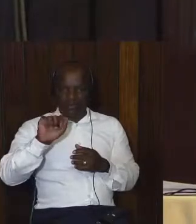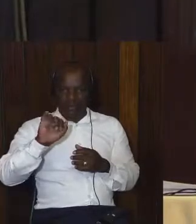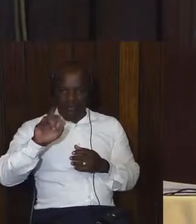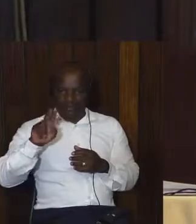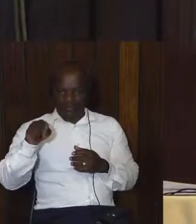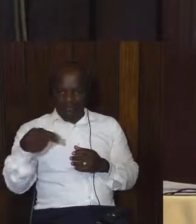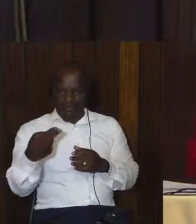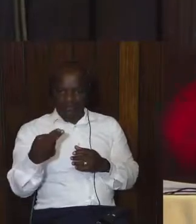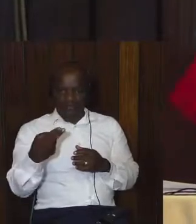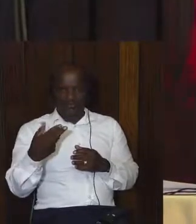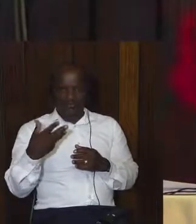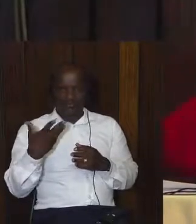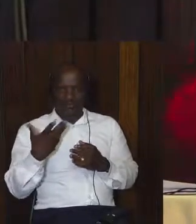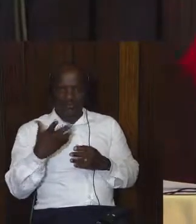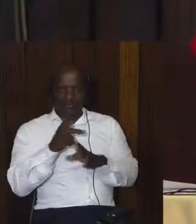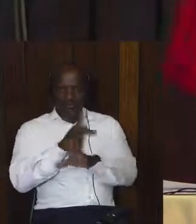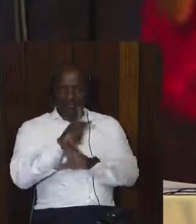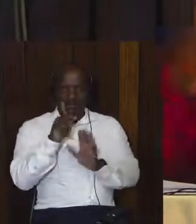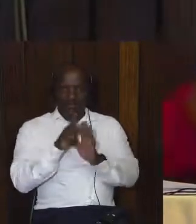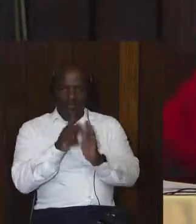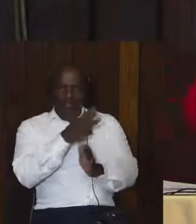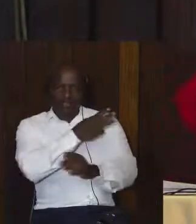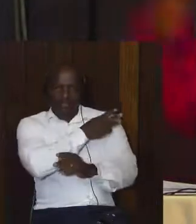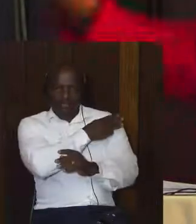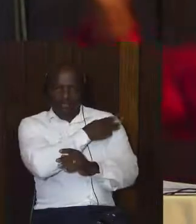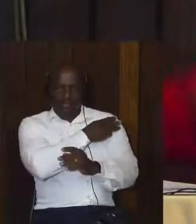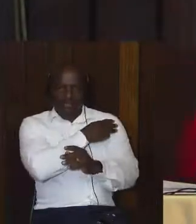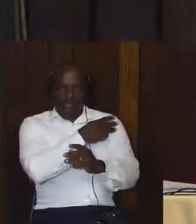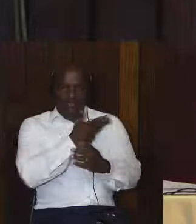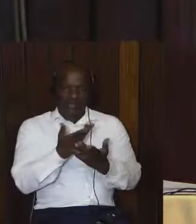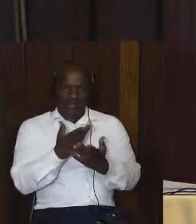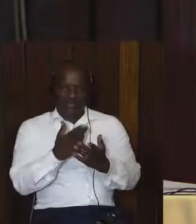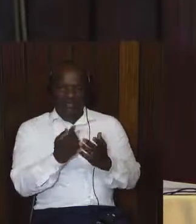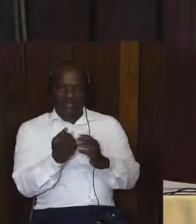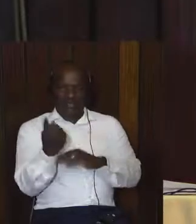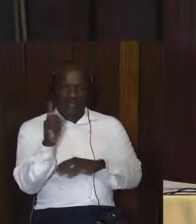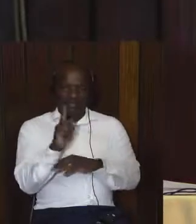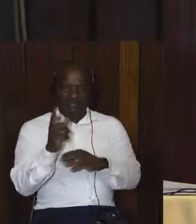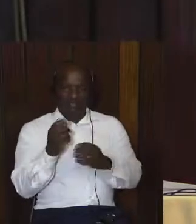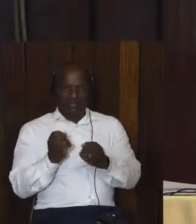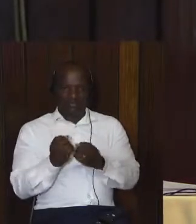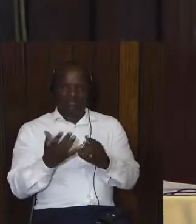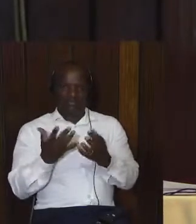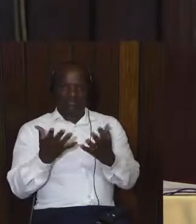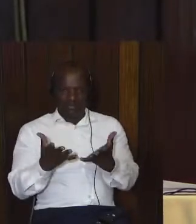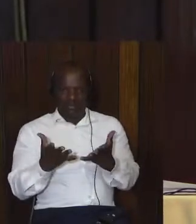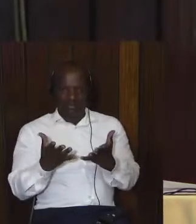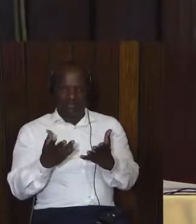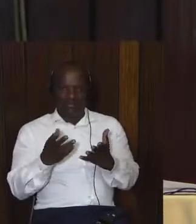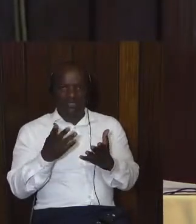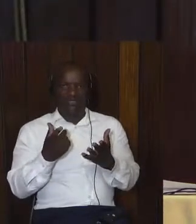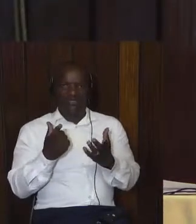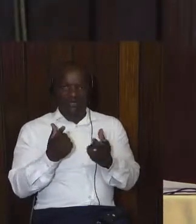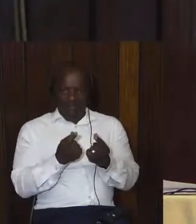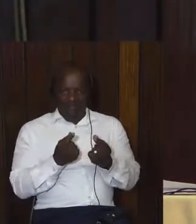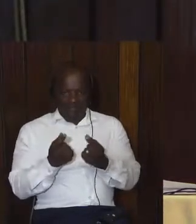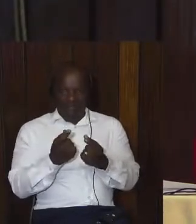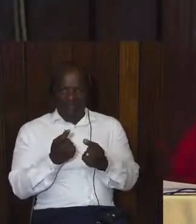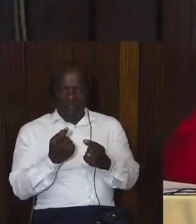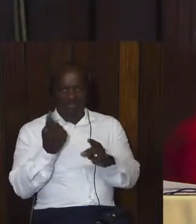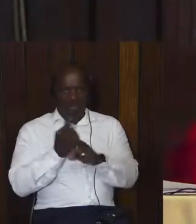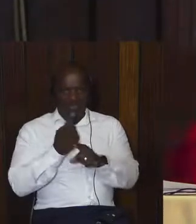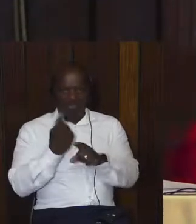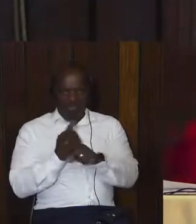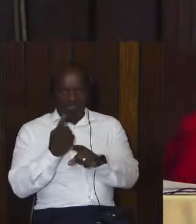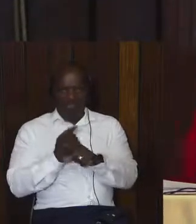that normally a project manager can just go there and demonstrate in terms of the status of the project. That is what normally project managers does almost on